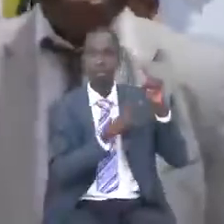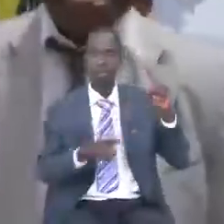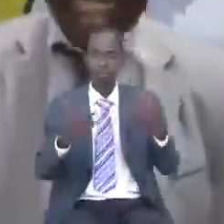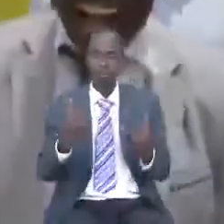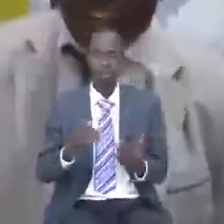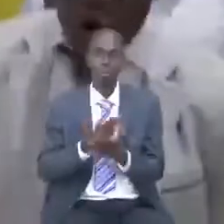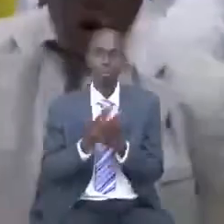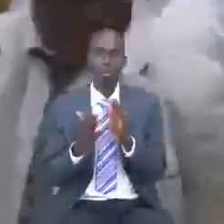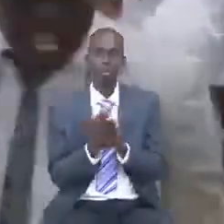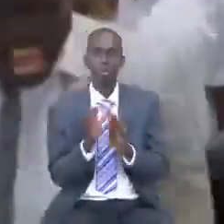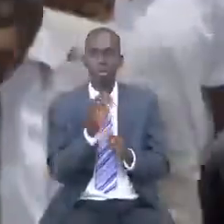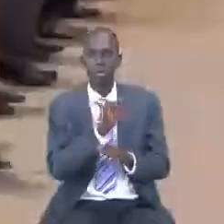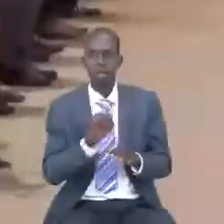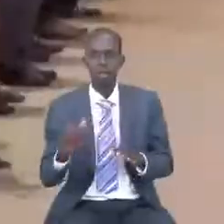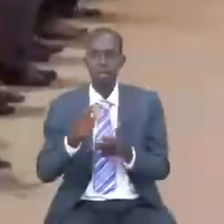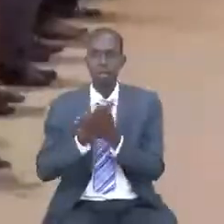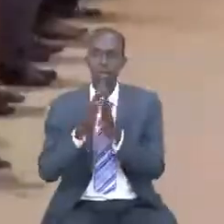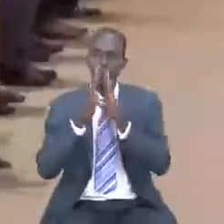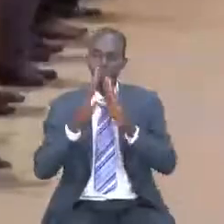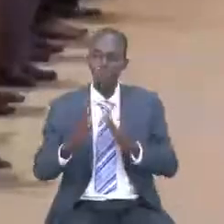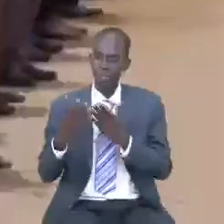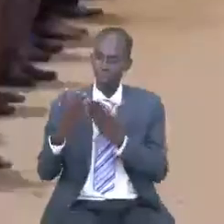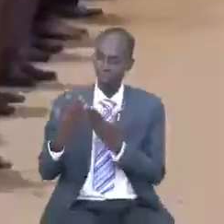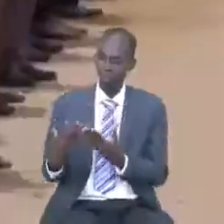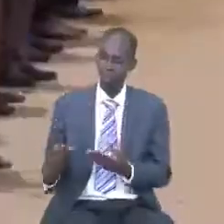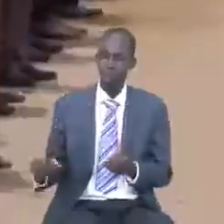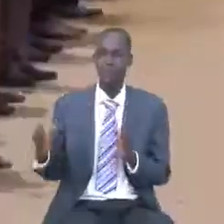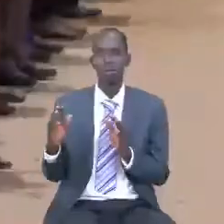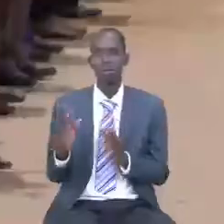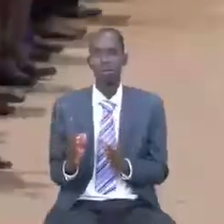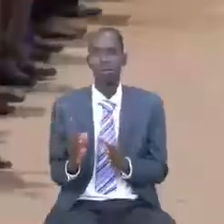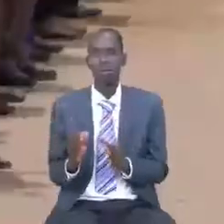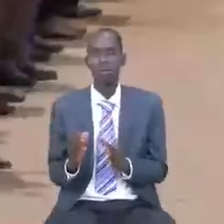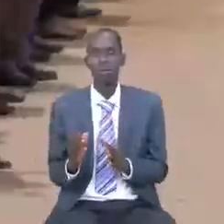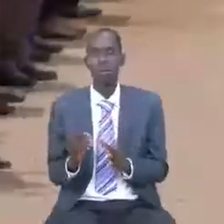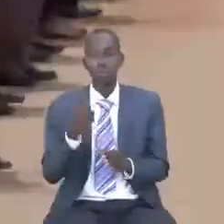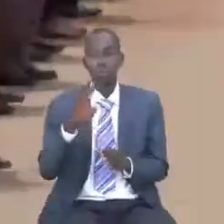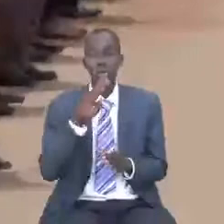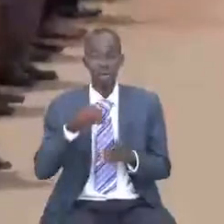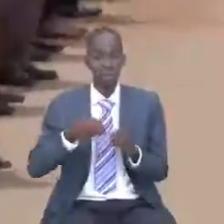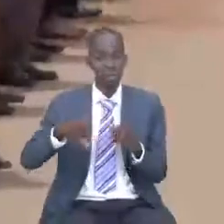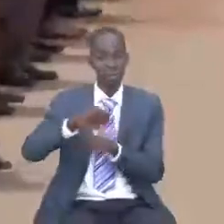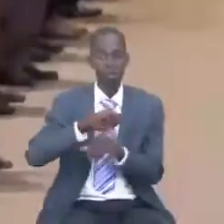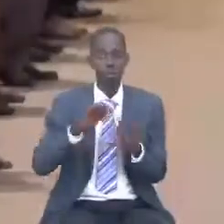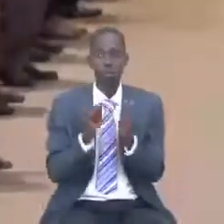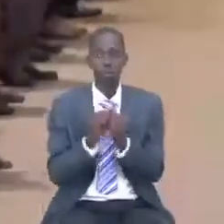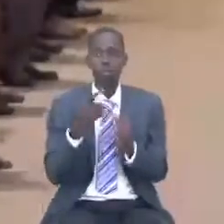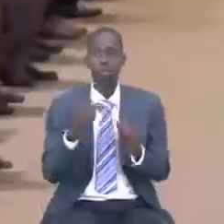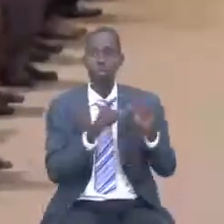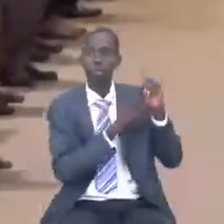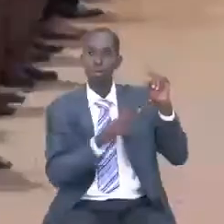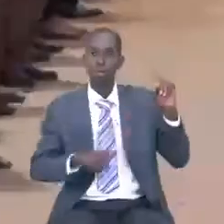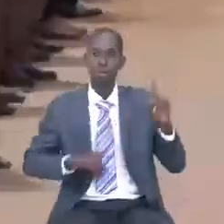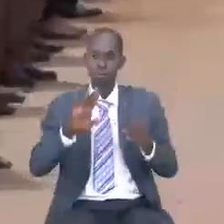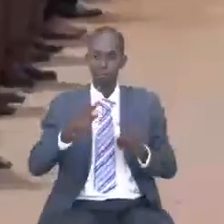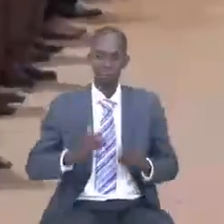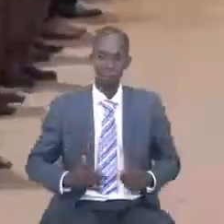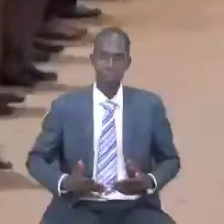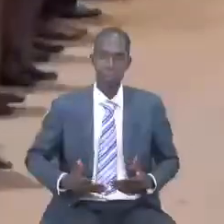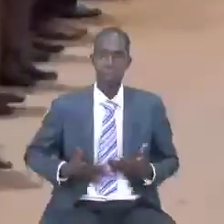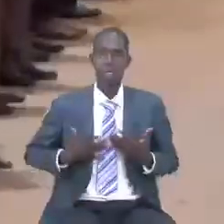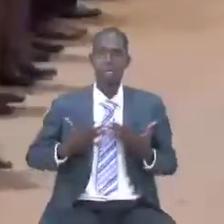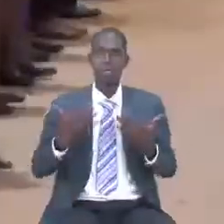seeker. In partnership with Him, your life takes on